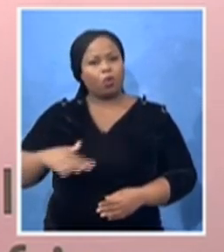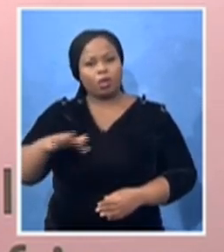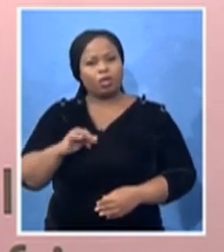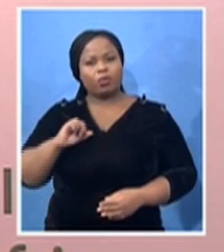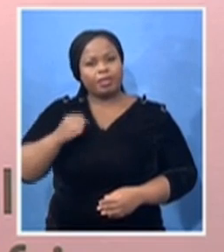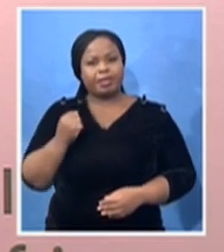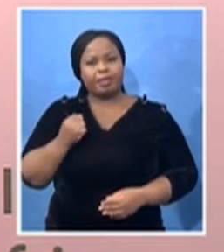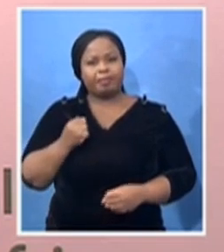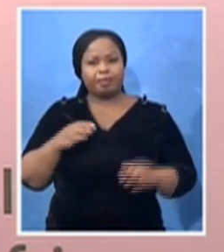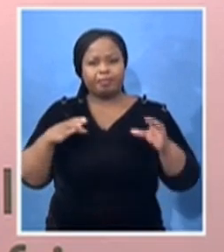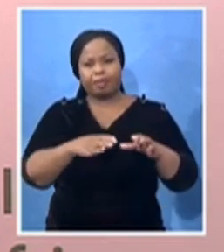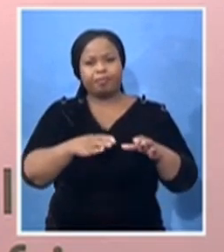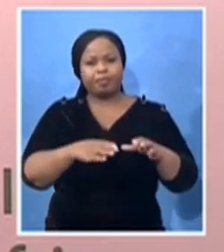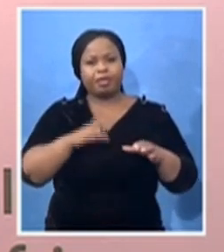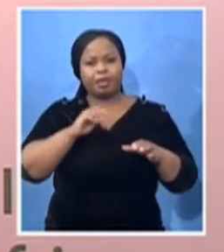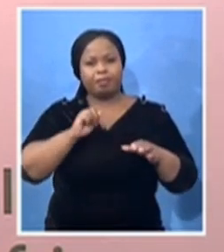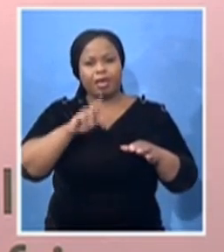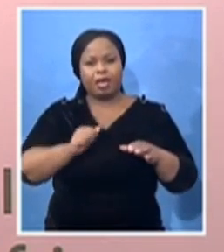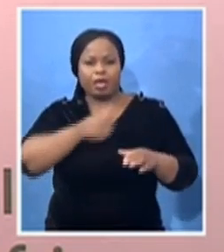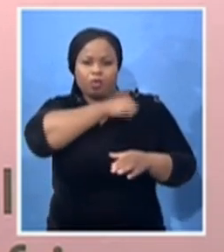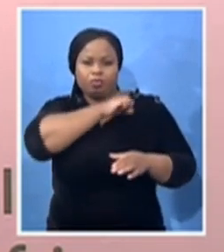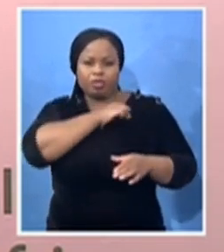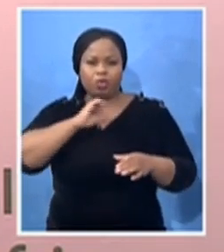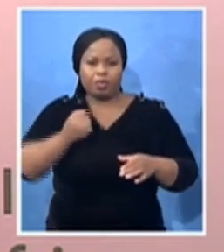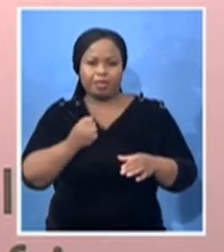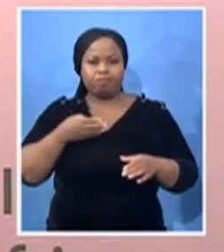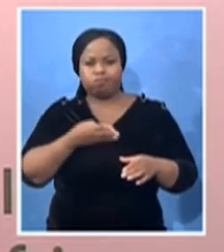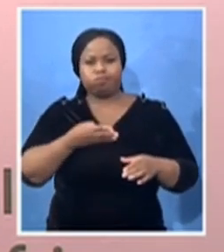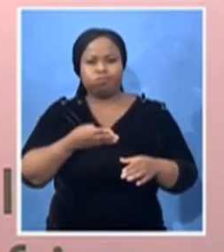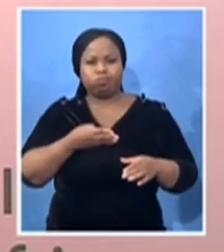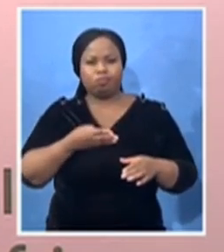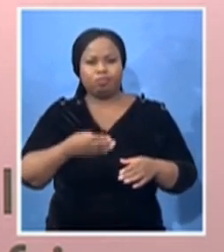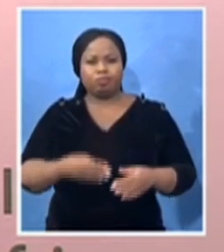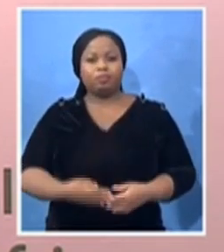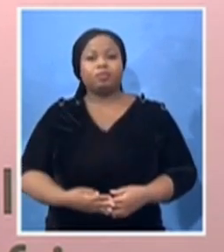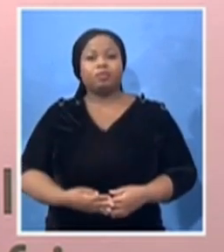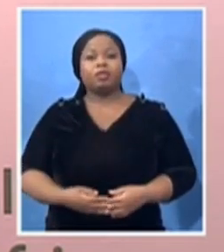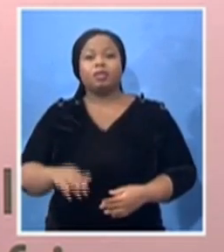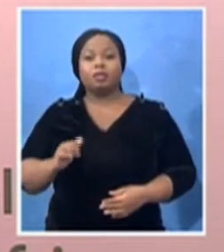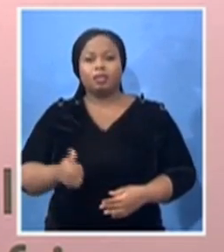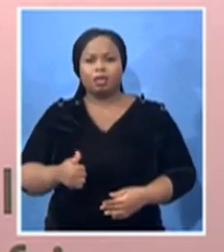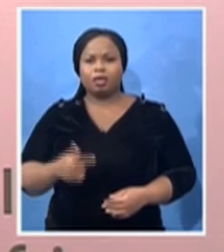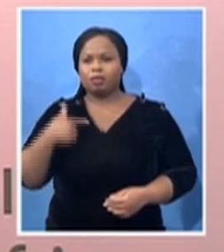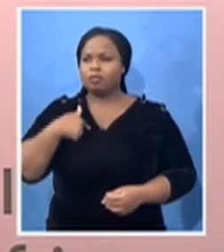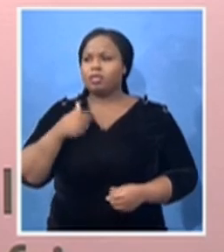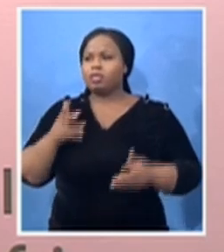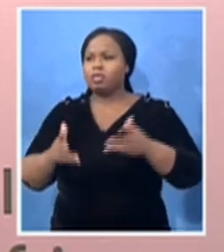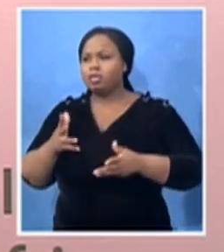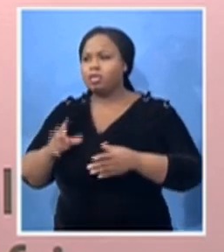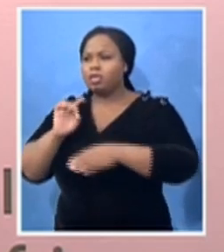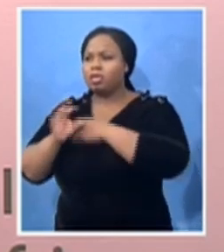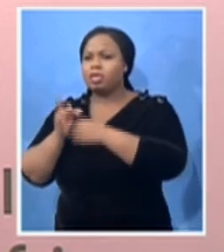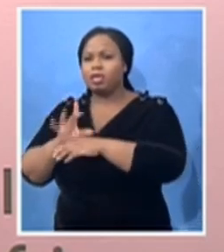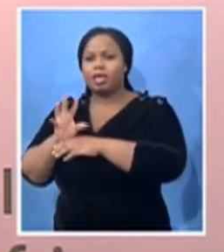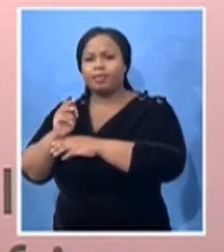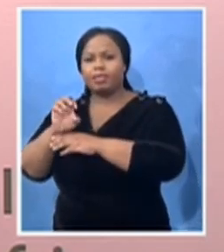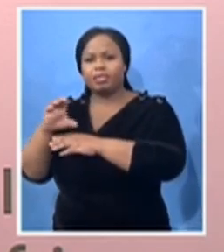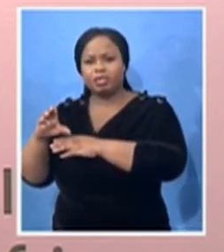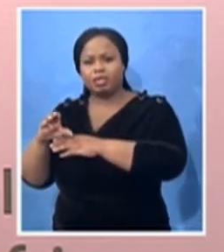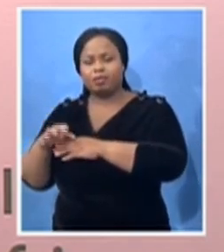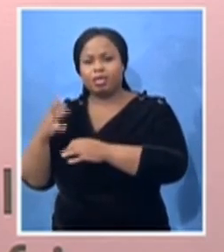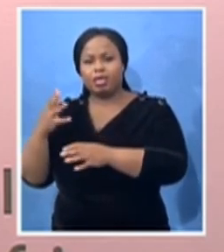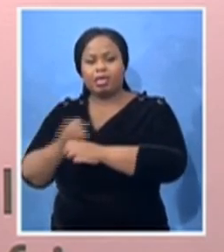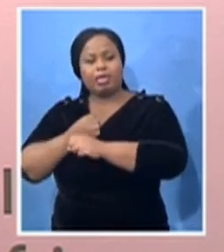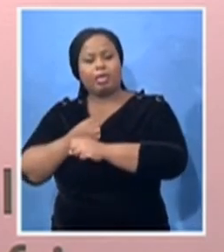Baragwanath. And by the time I went to consult the MEC, I realized that she had